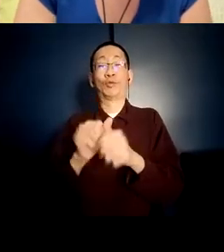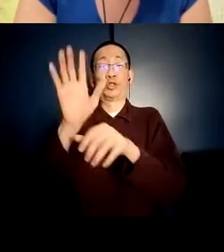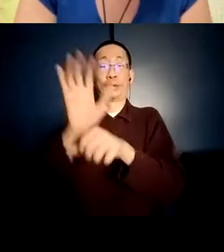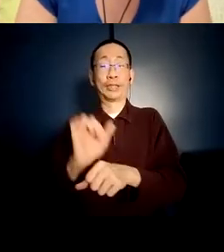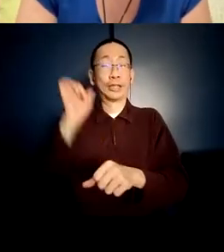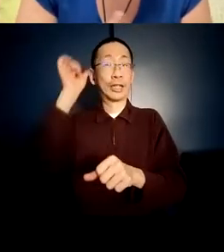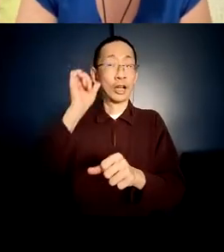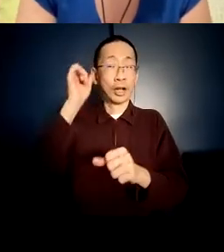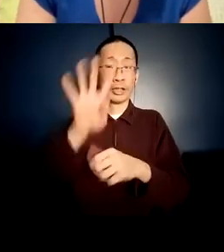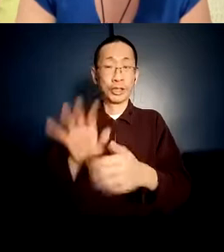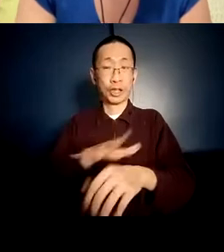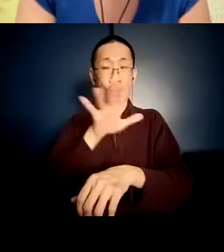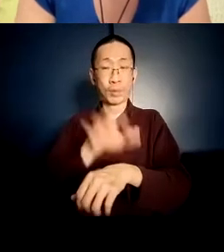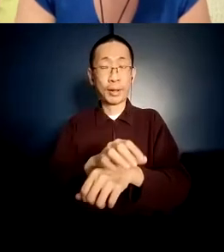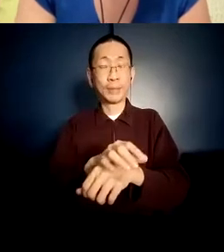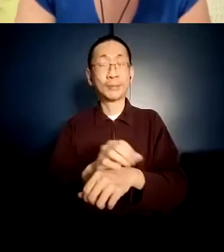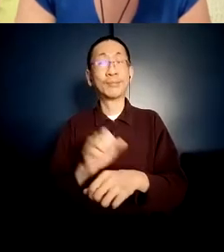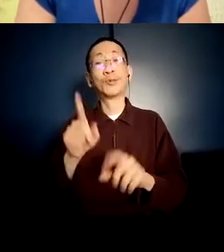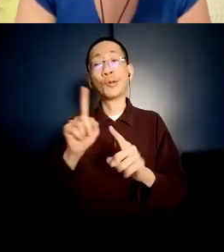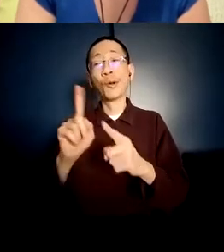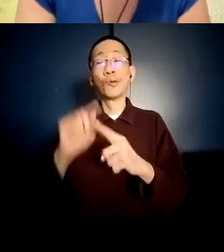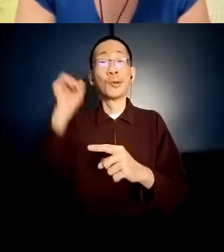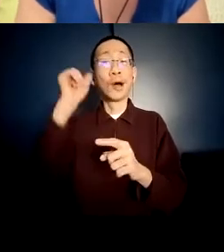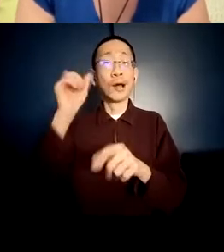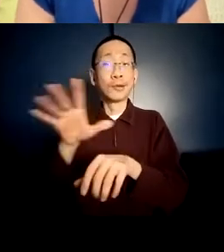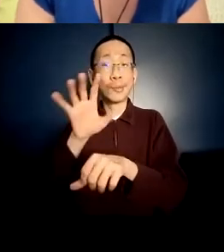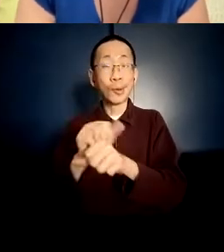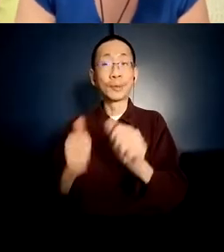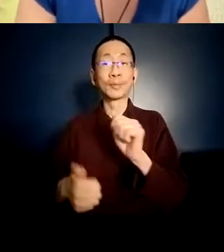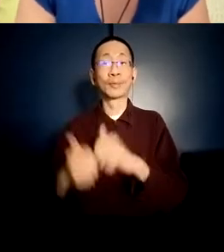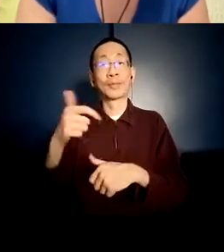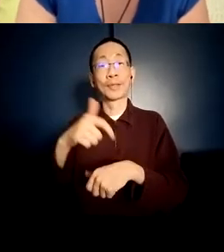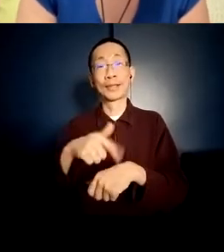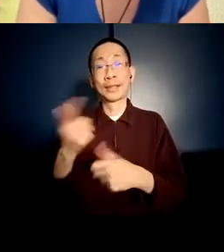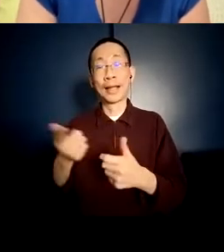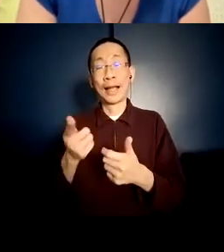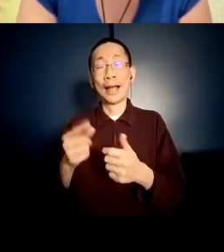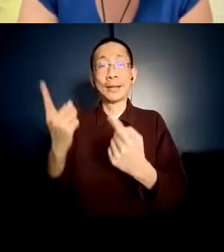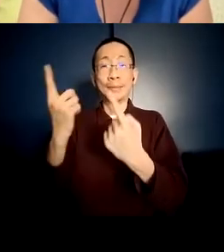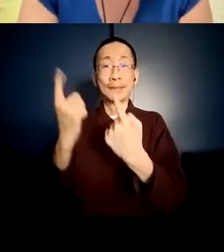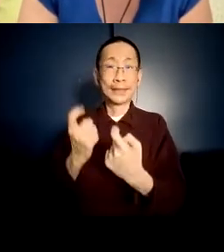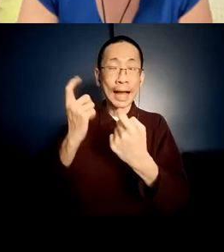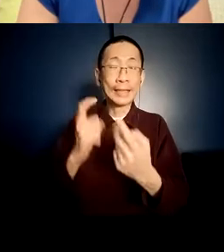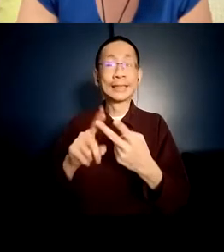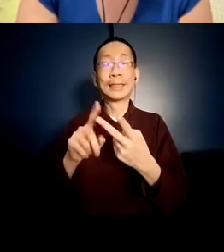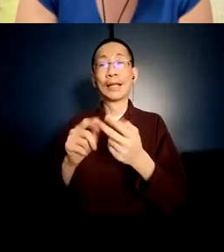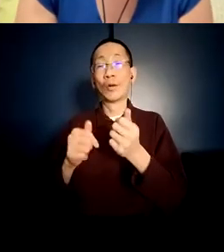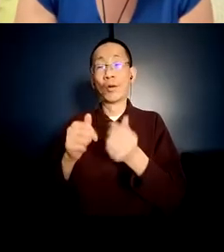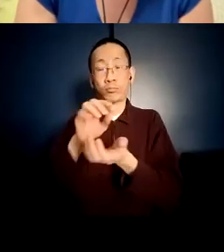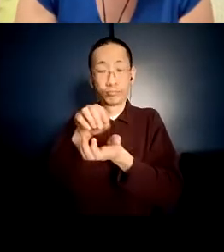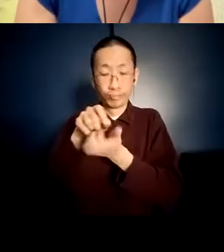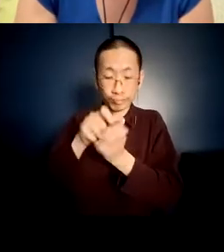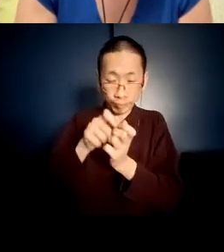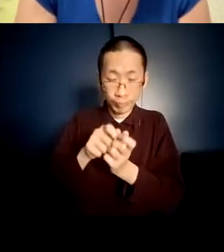audiology appointments. You go to an audiology appointment and most of the time is spent on testing or in programming devices, which are